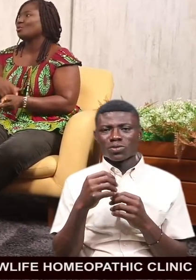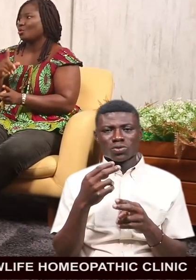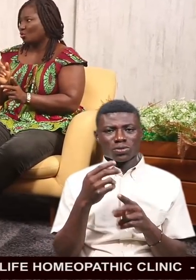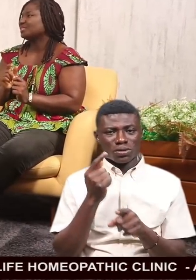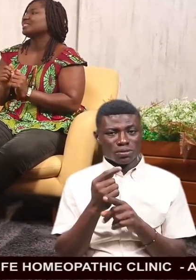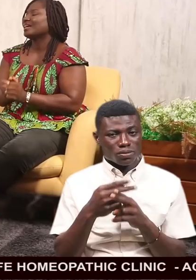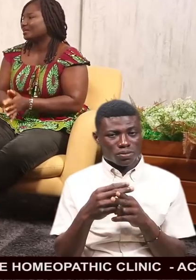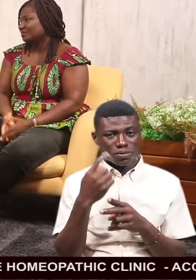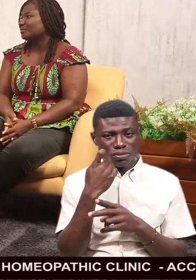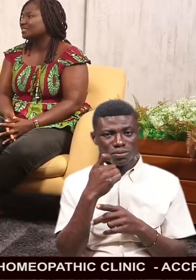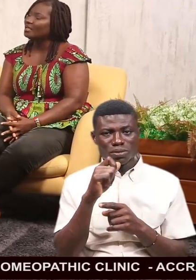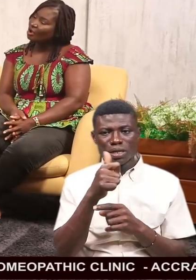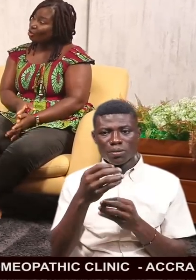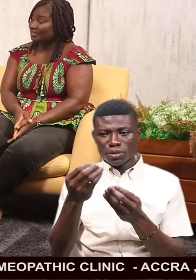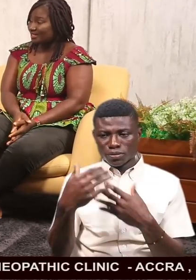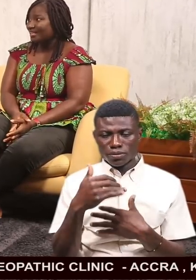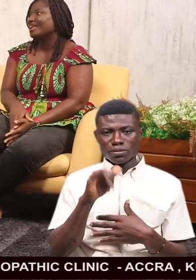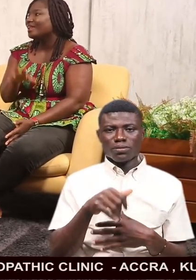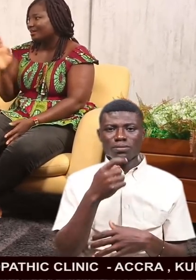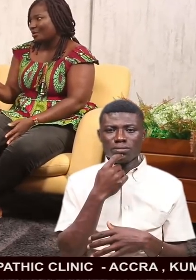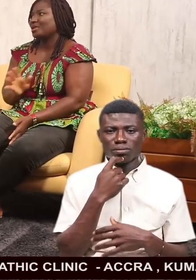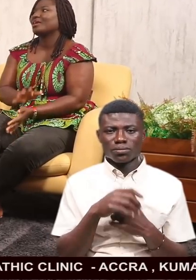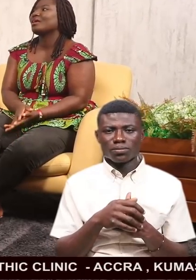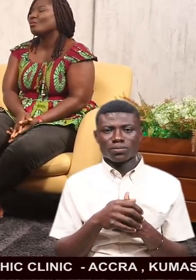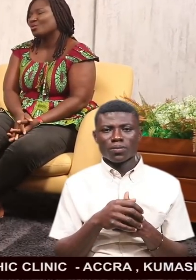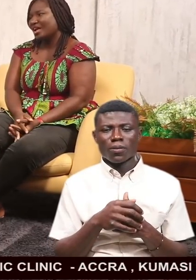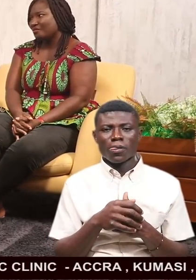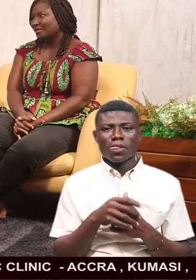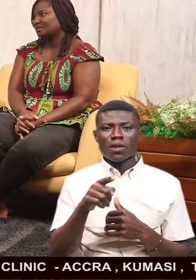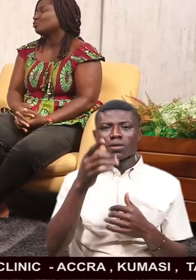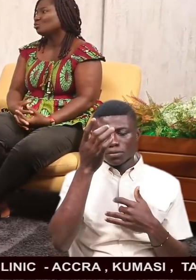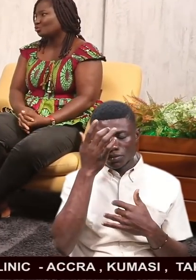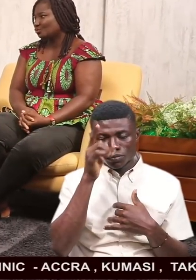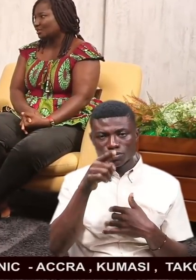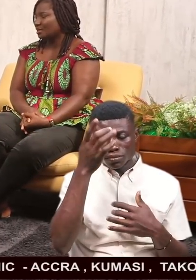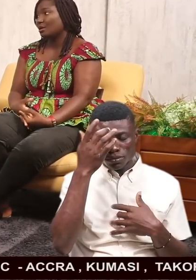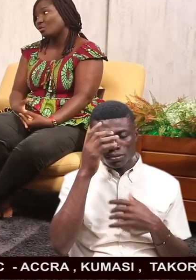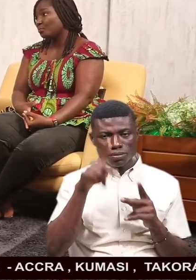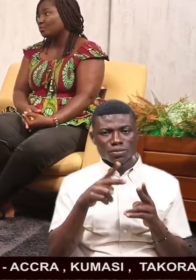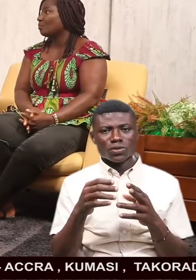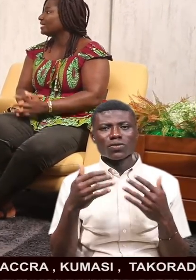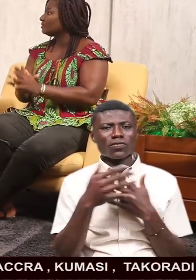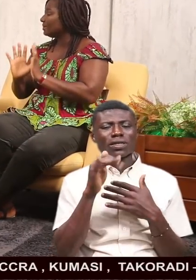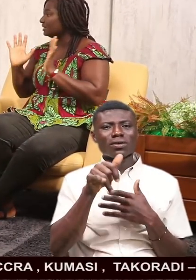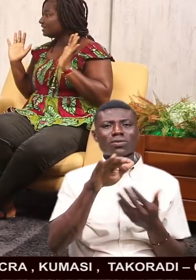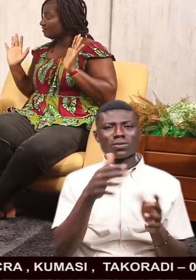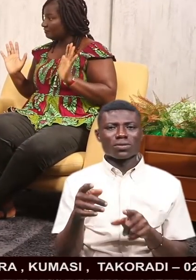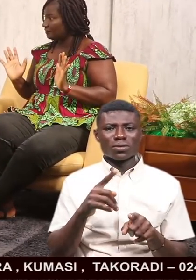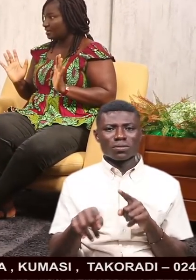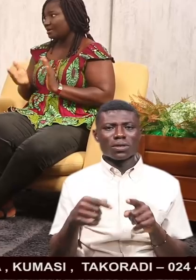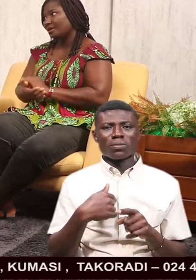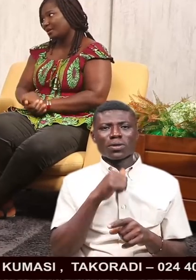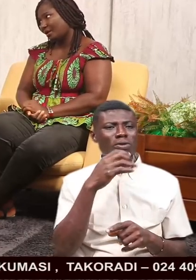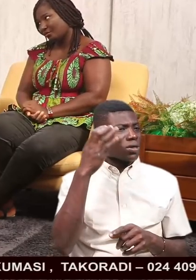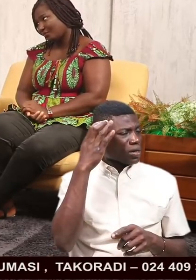nso obi san ka hwe mi se o se na o ye o yare nti no so se obewu but maintain